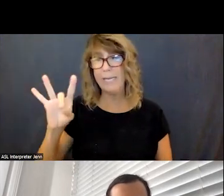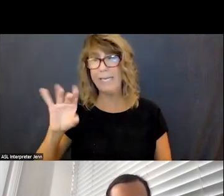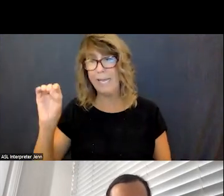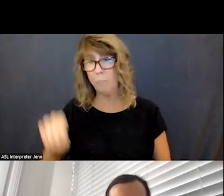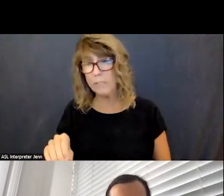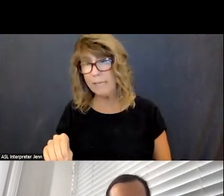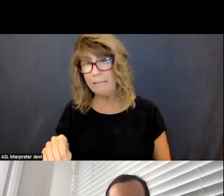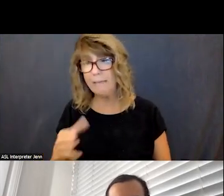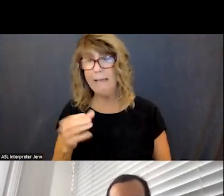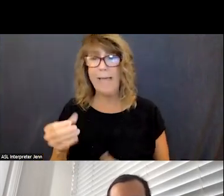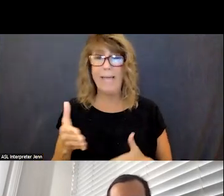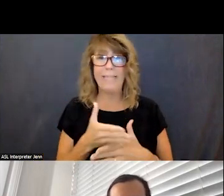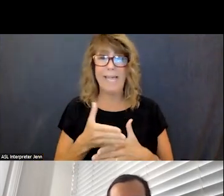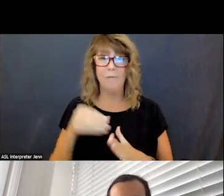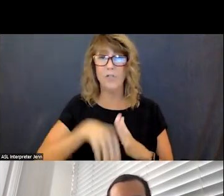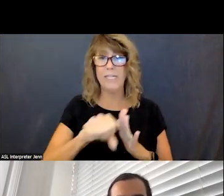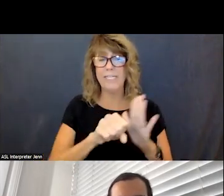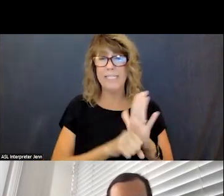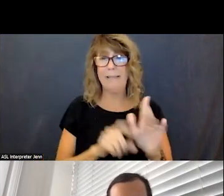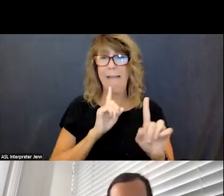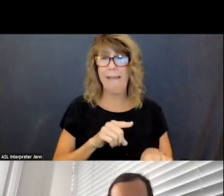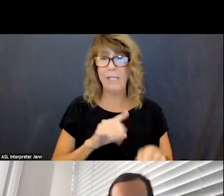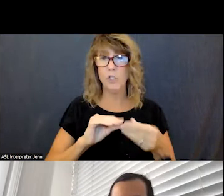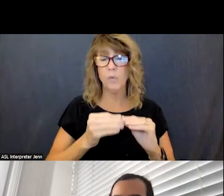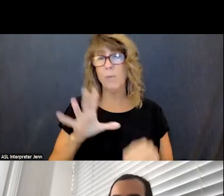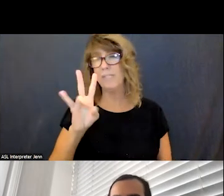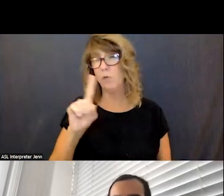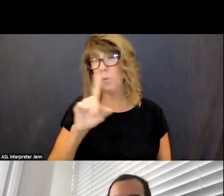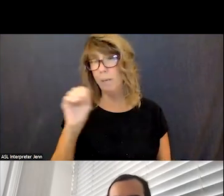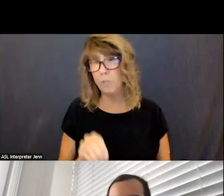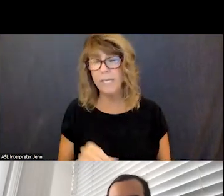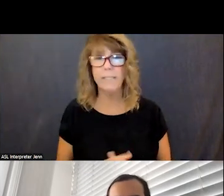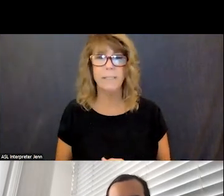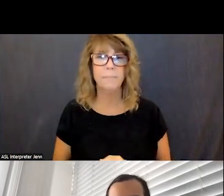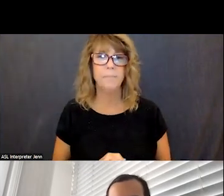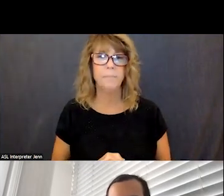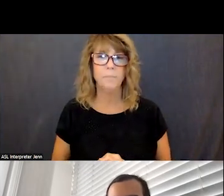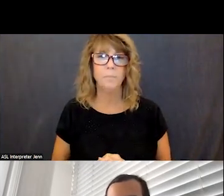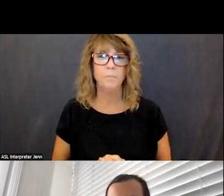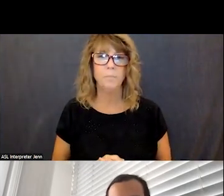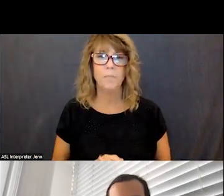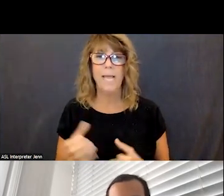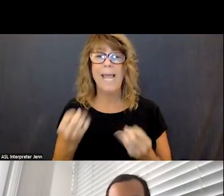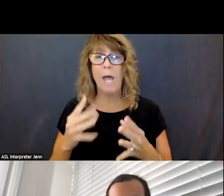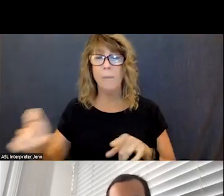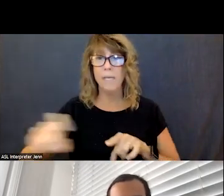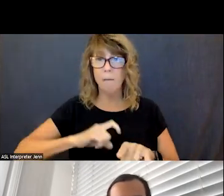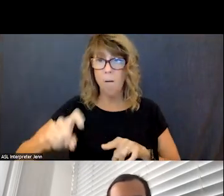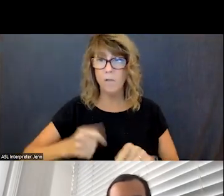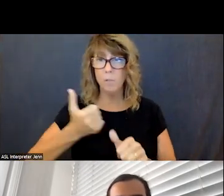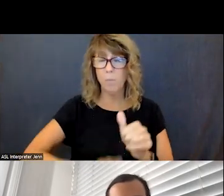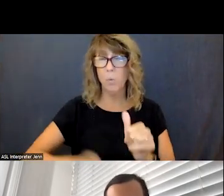and the average in-state answer rate was 71%. And the number of calls per